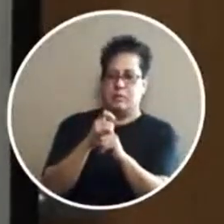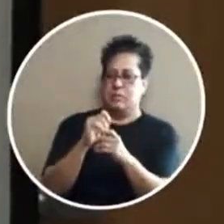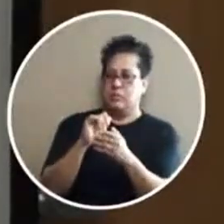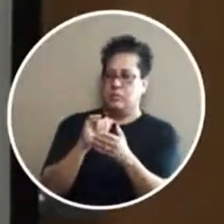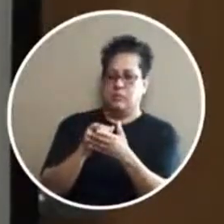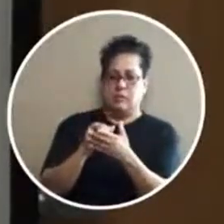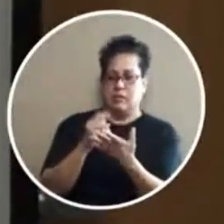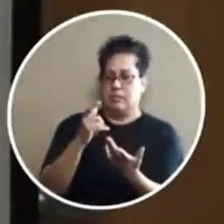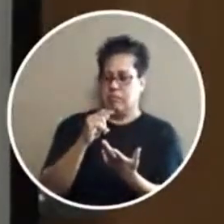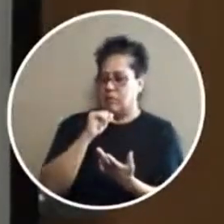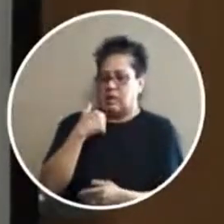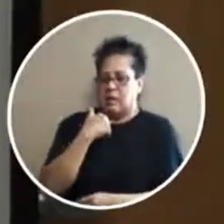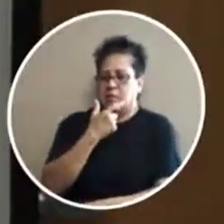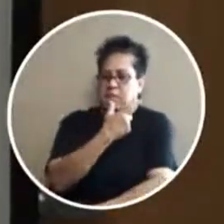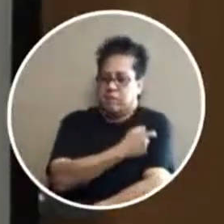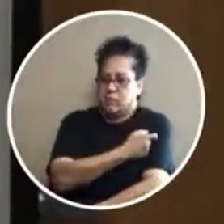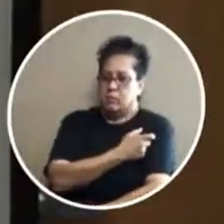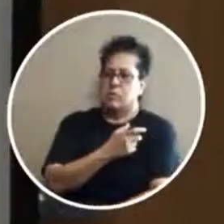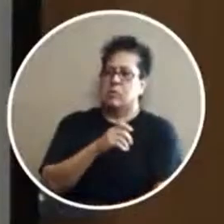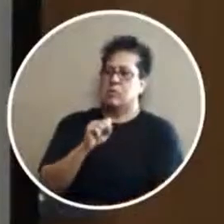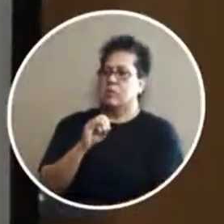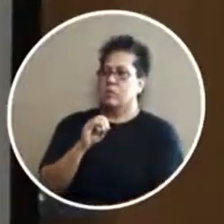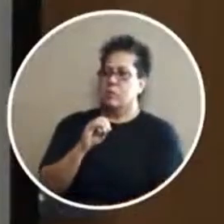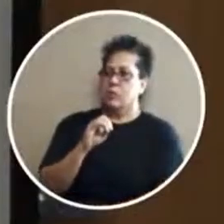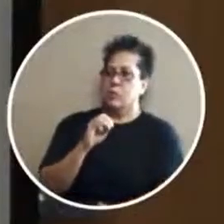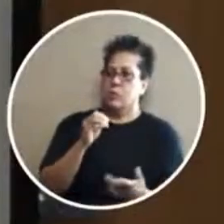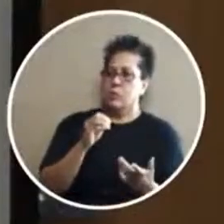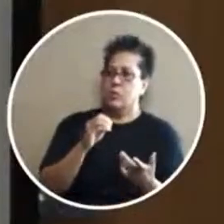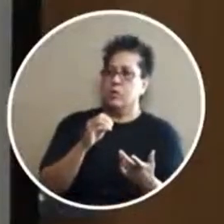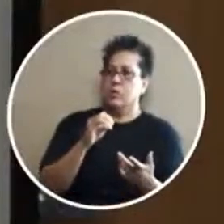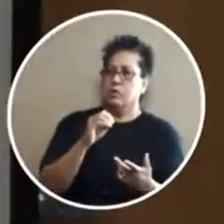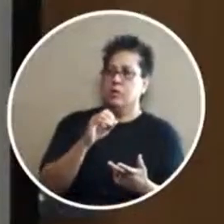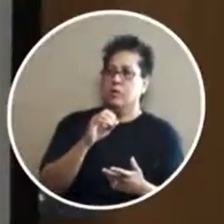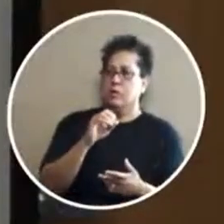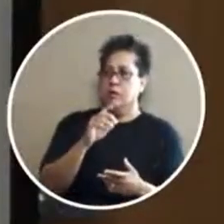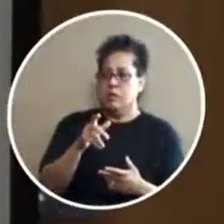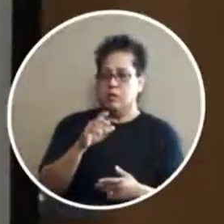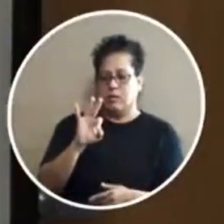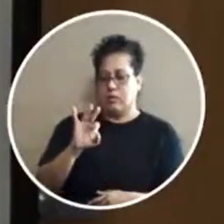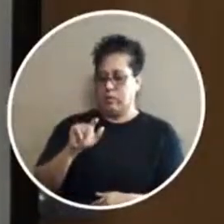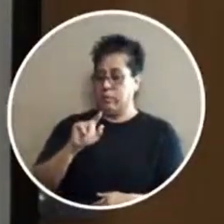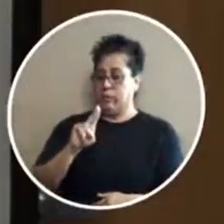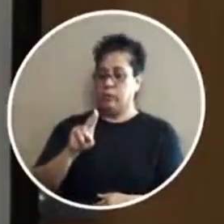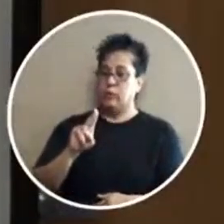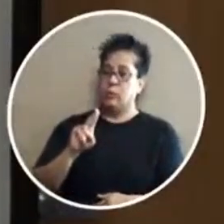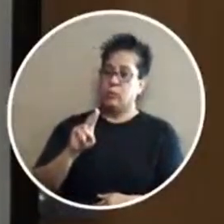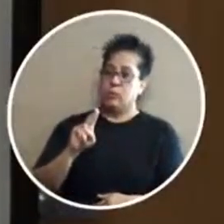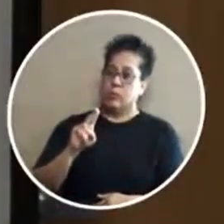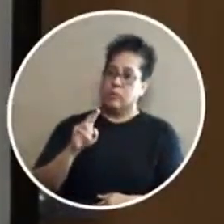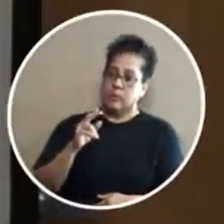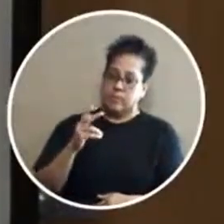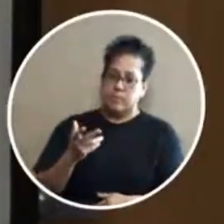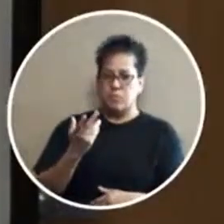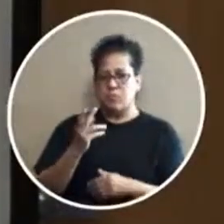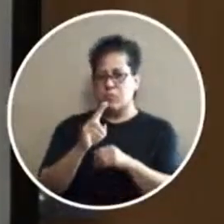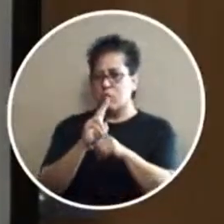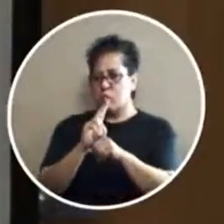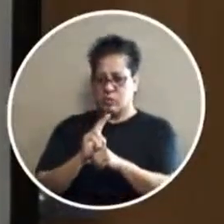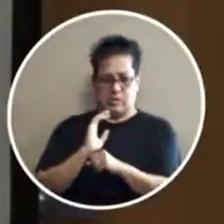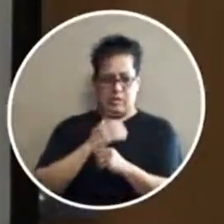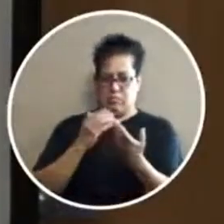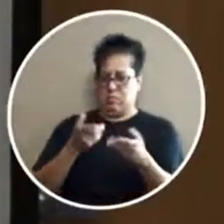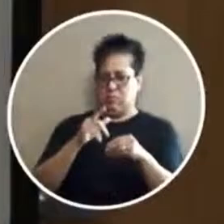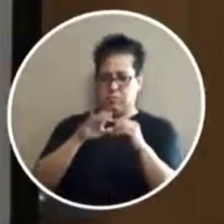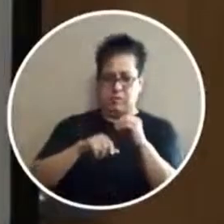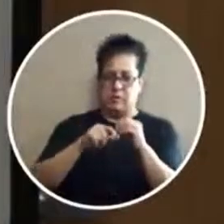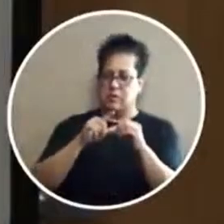the flu shot. So it's not an excuse not to receive the flu shot. The flu, usually in our community,